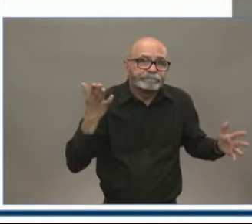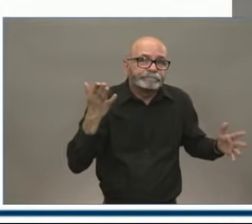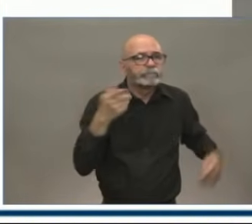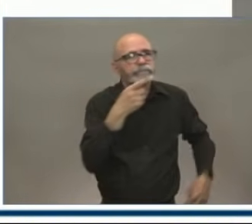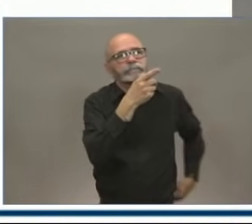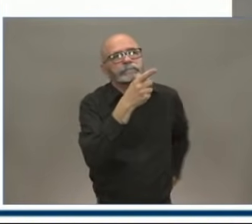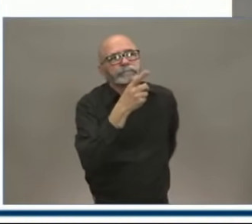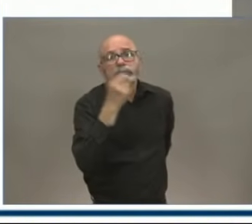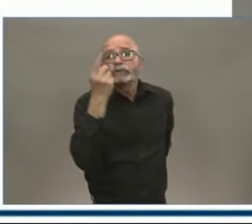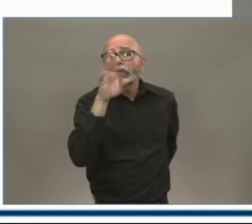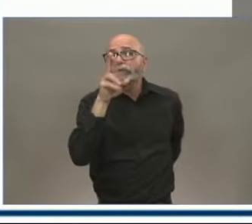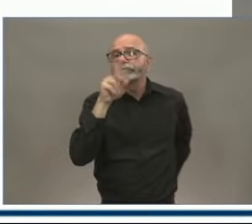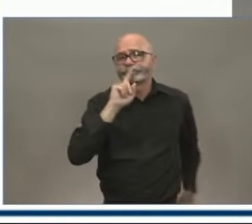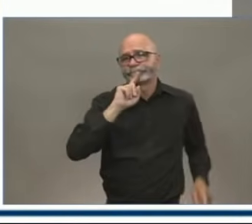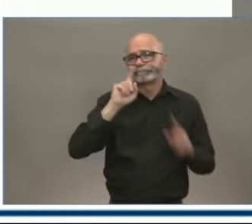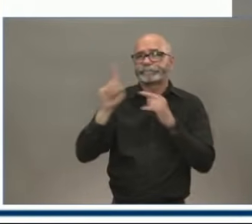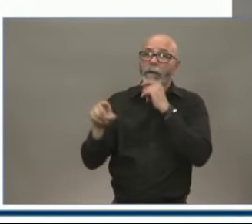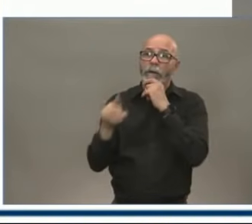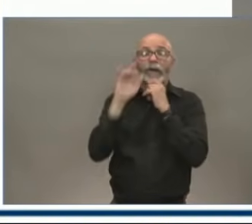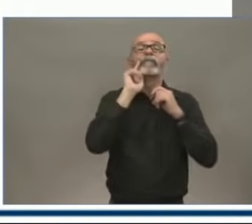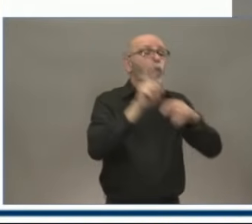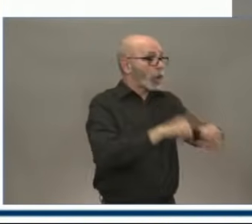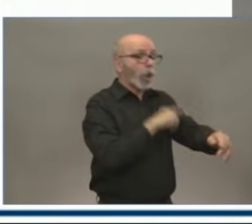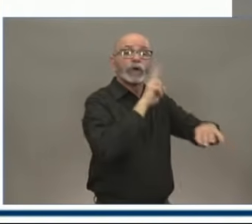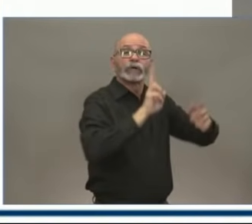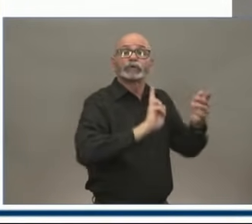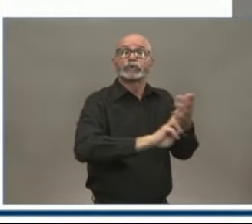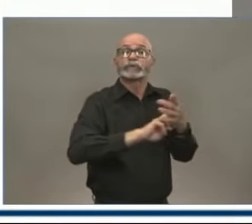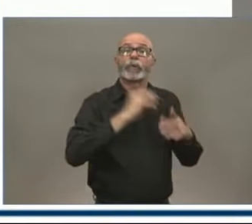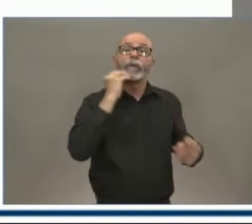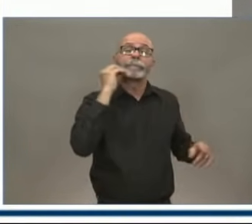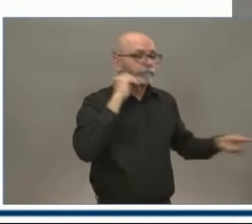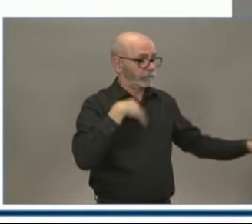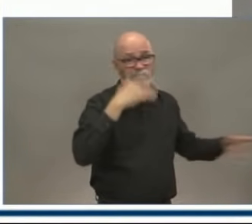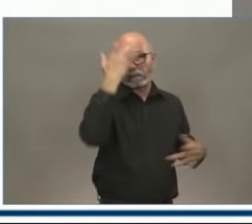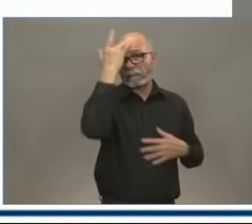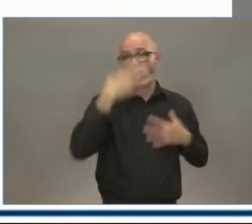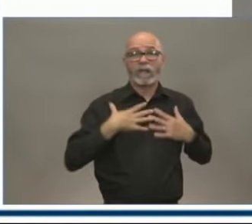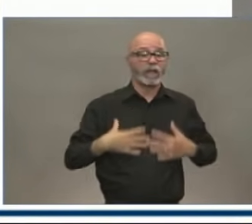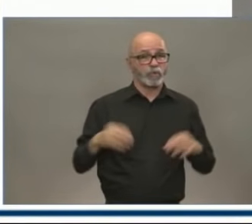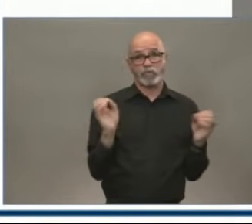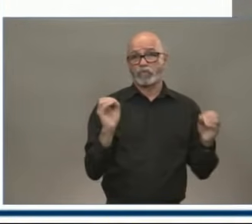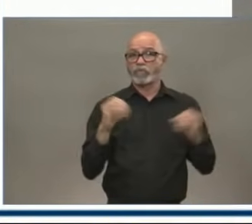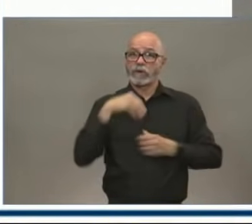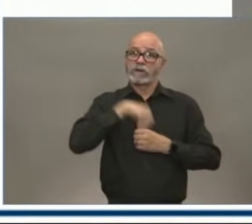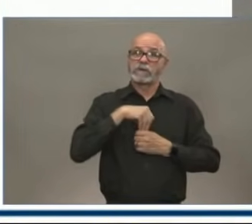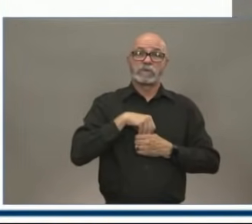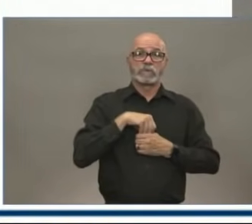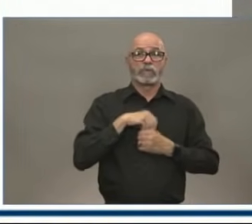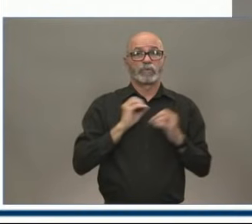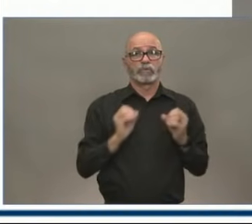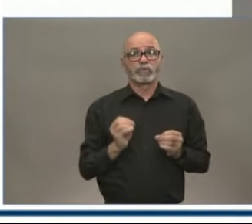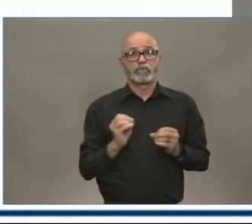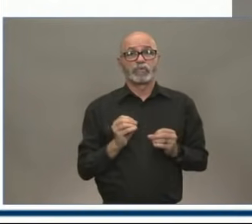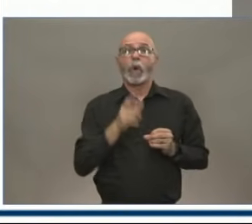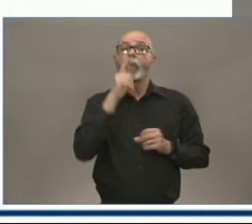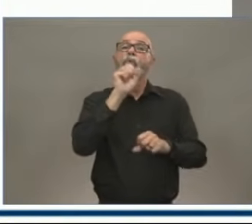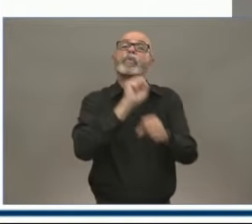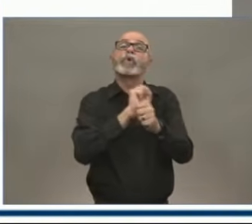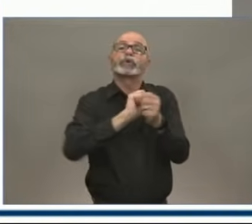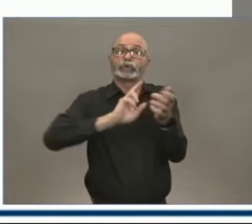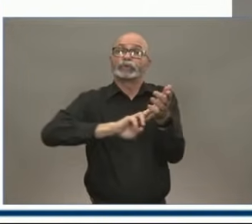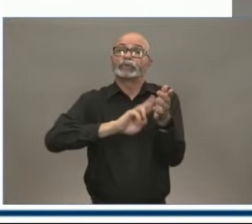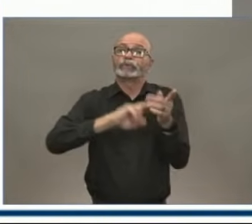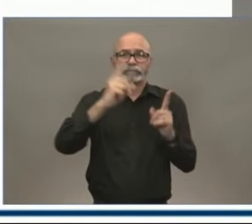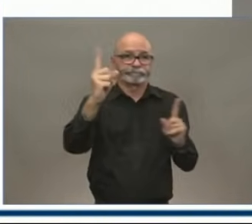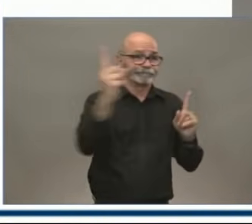care facilities. That is simply because all those workers are out in the community. So it's simply another layer with all the other